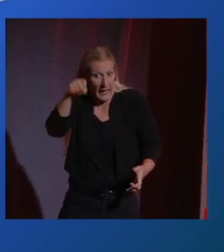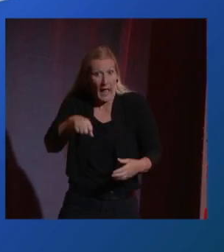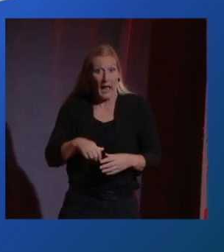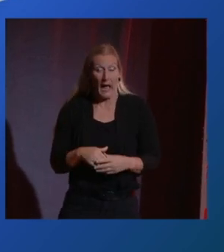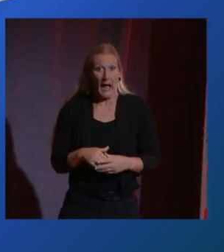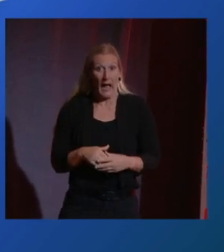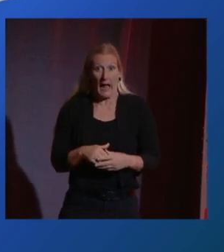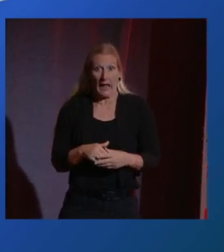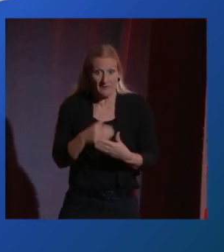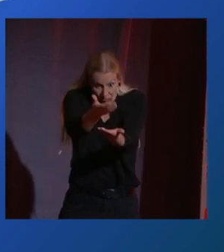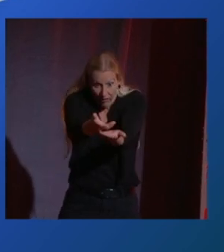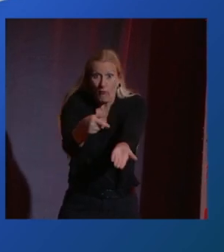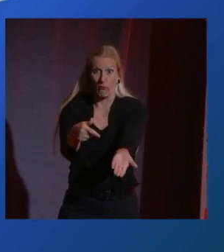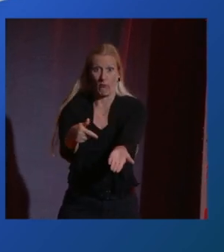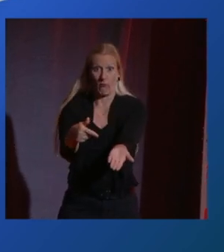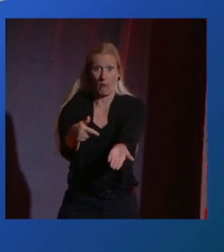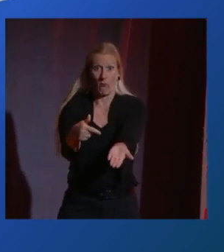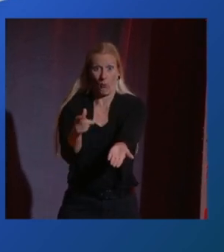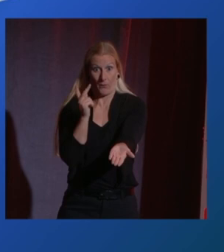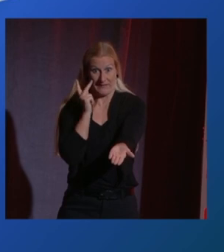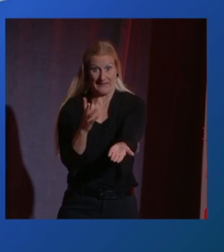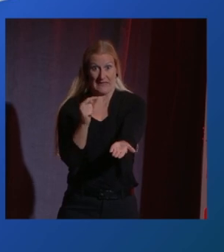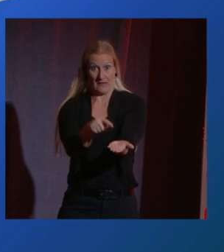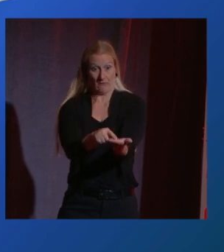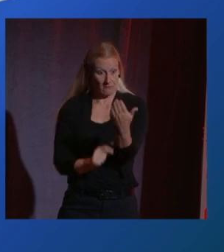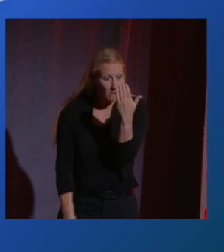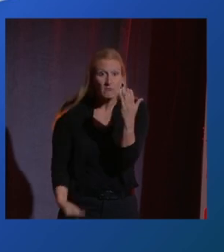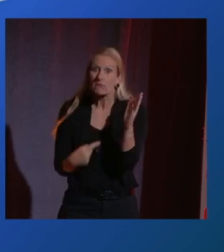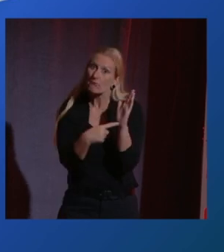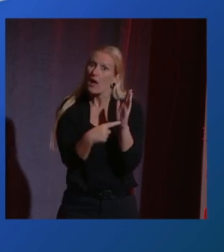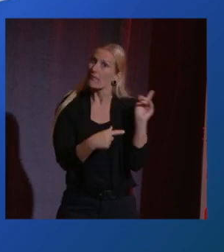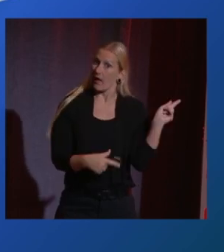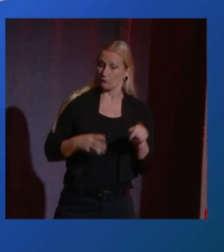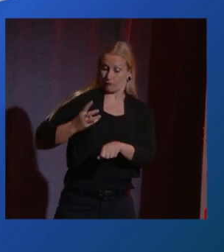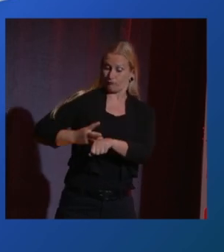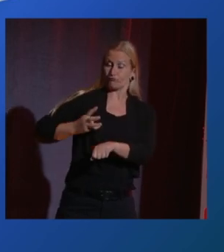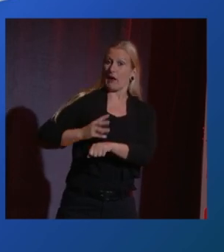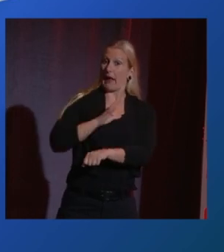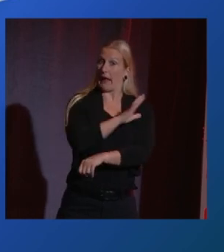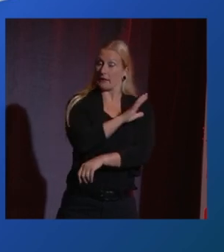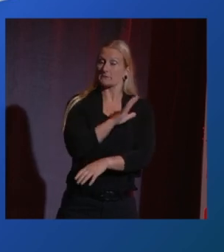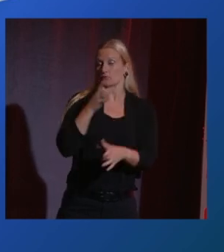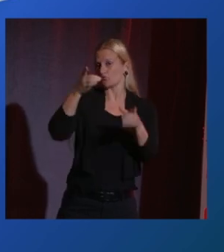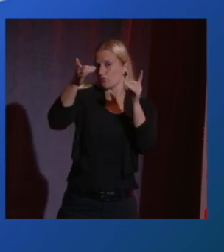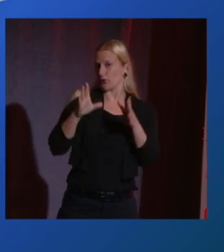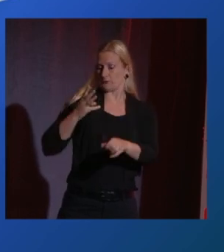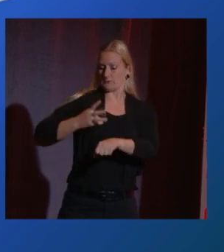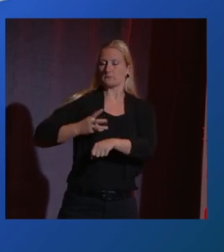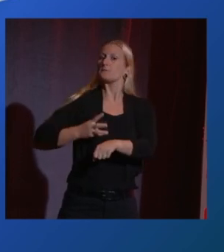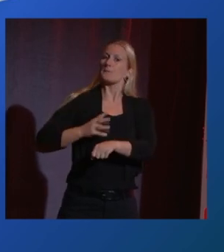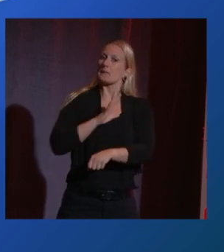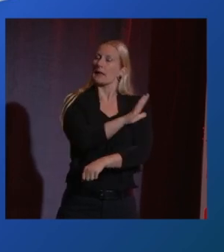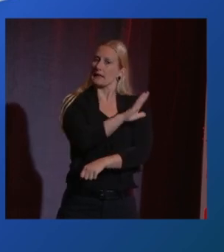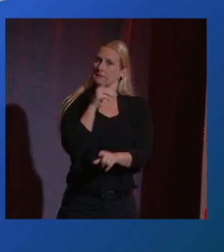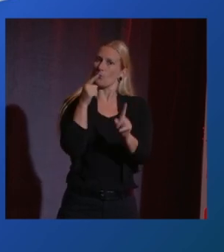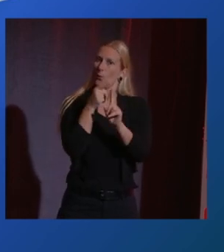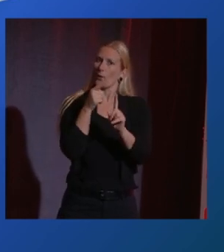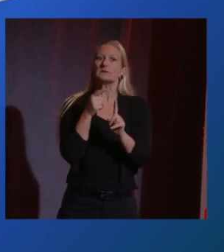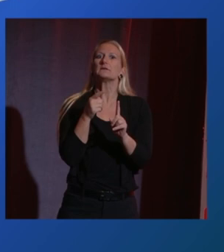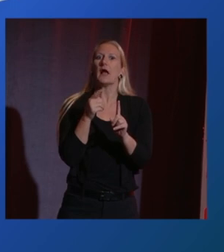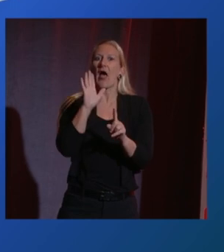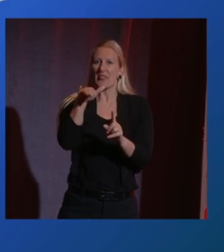right in our face yet to the Admiral's Point uh you know the the information is still being argued about